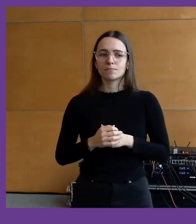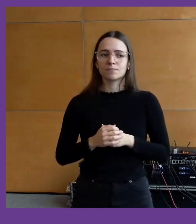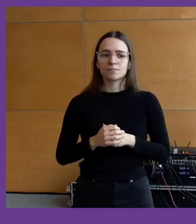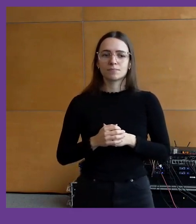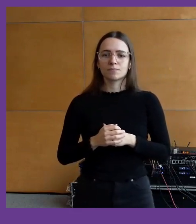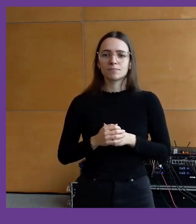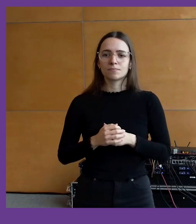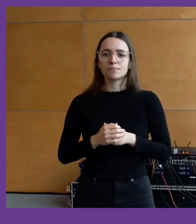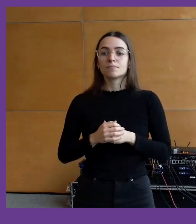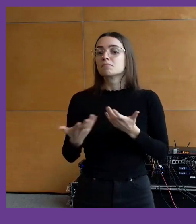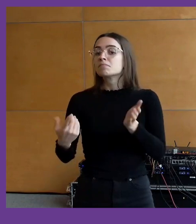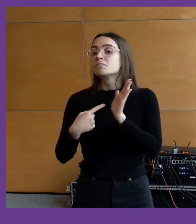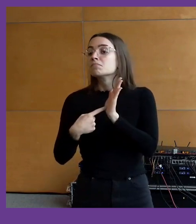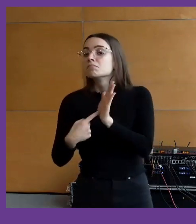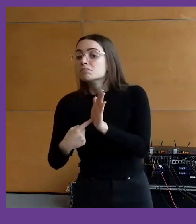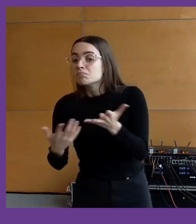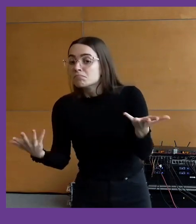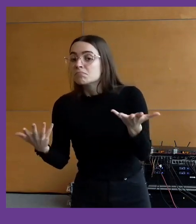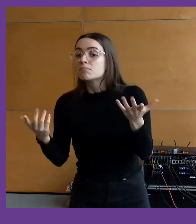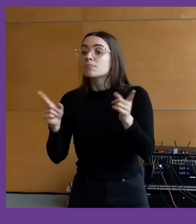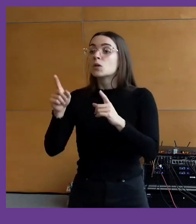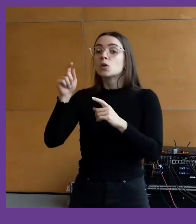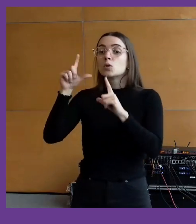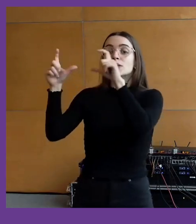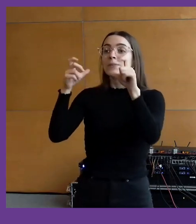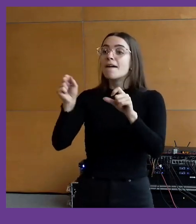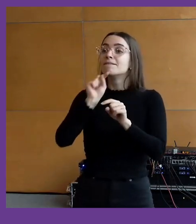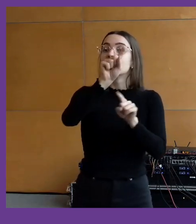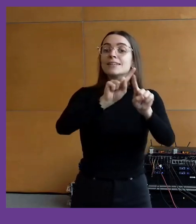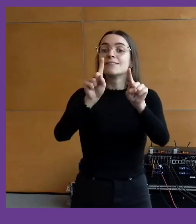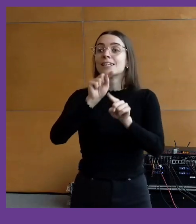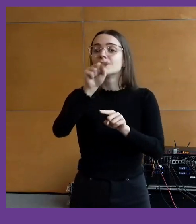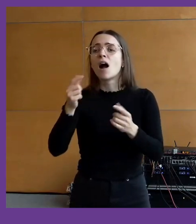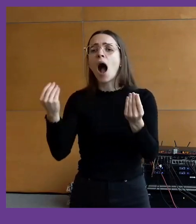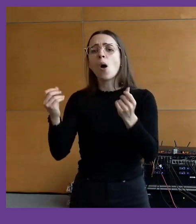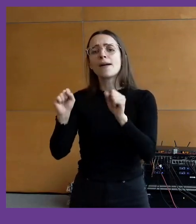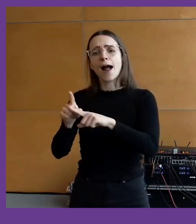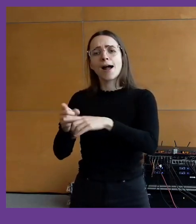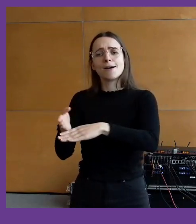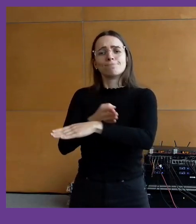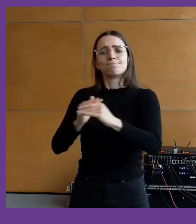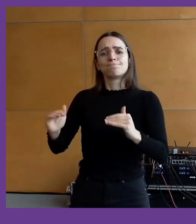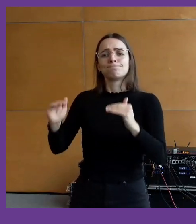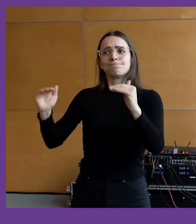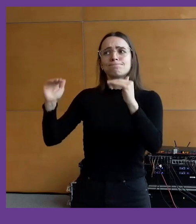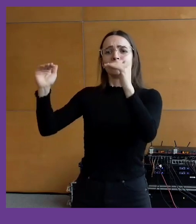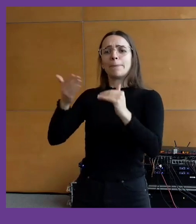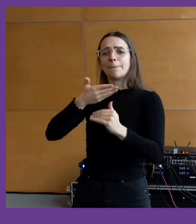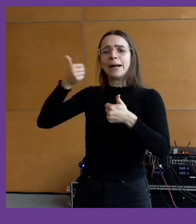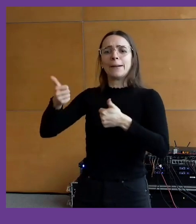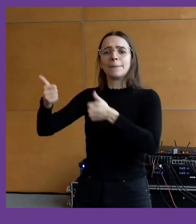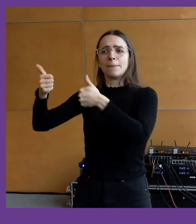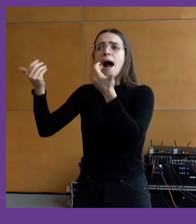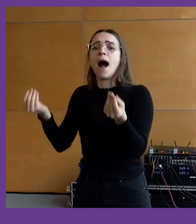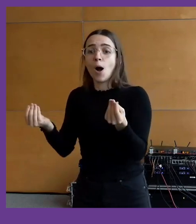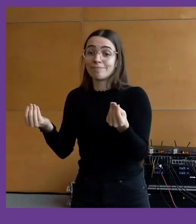improved. And it refers, of course, to accessibility in tourism, and how tourism is essential for the